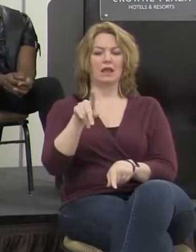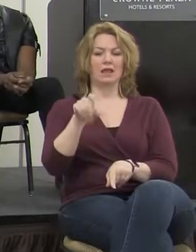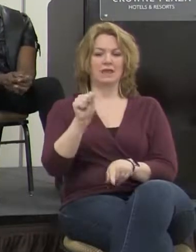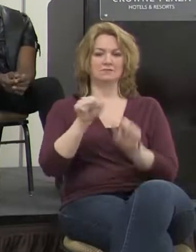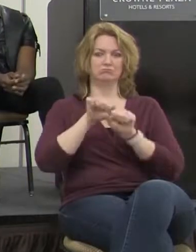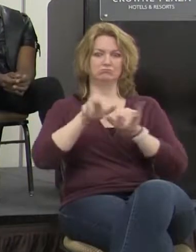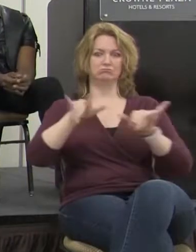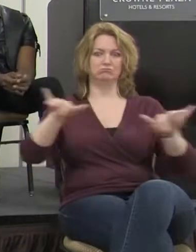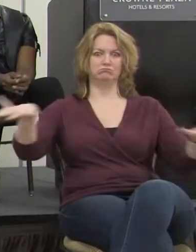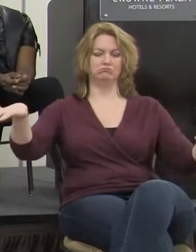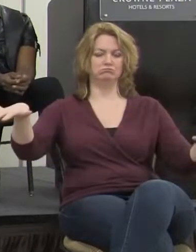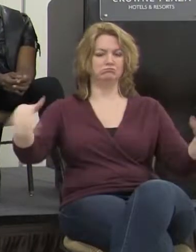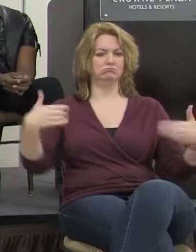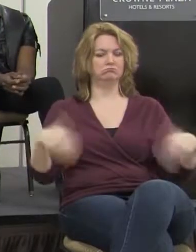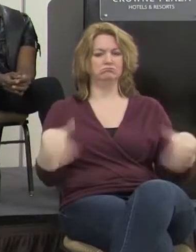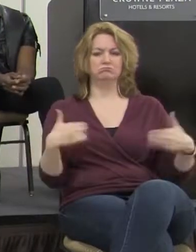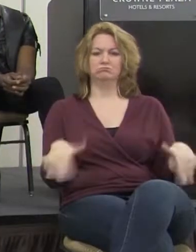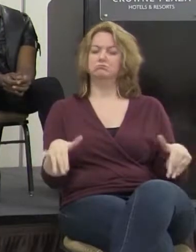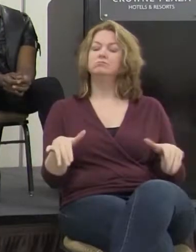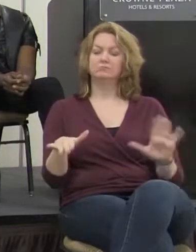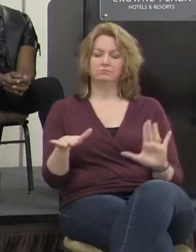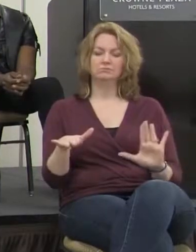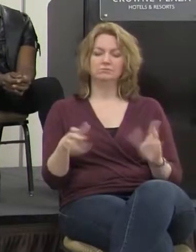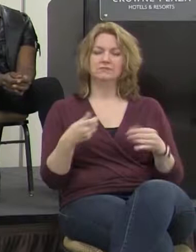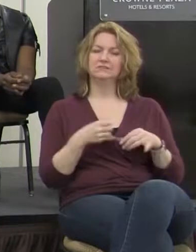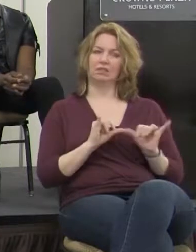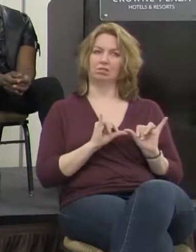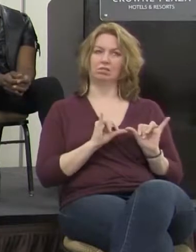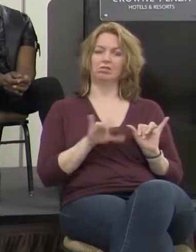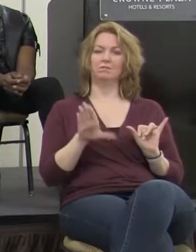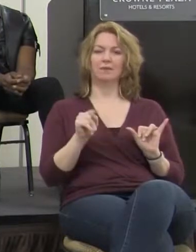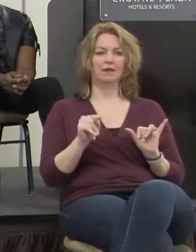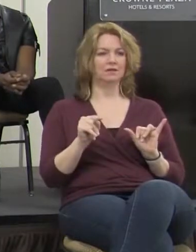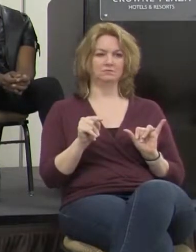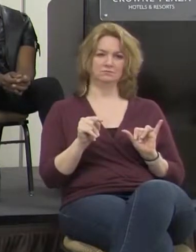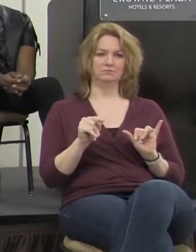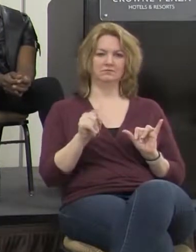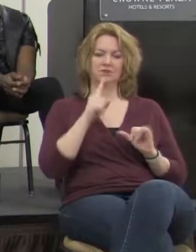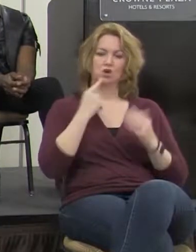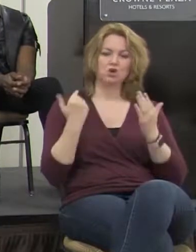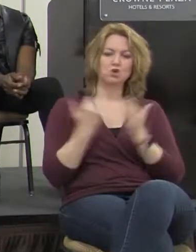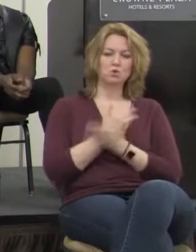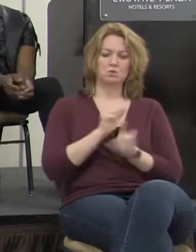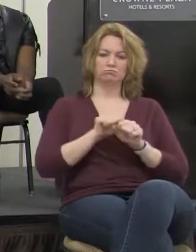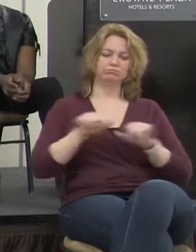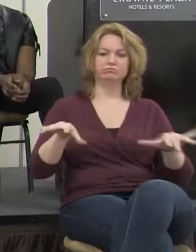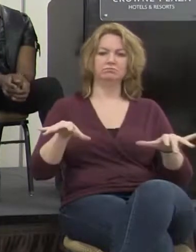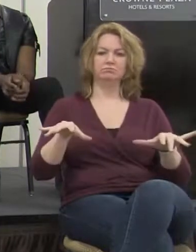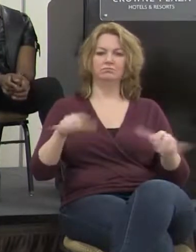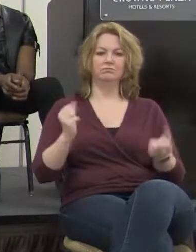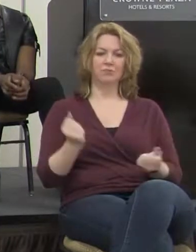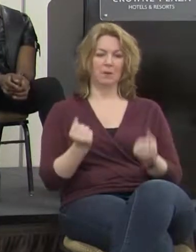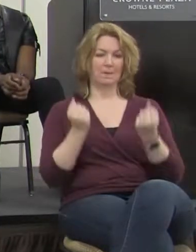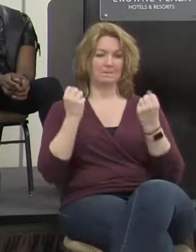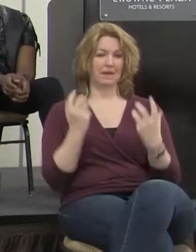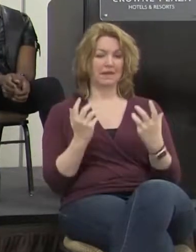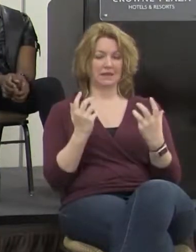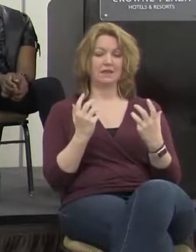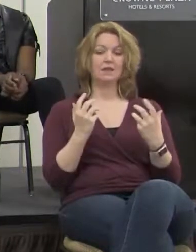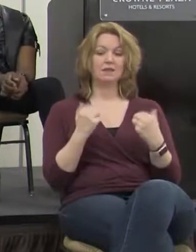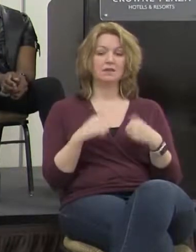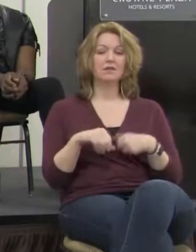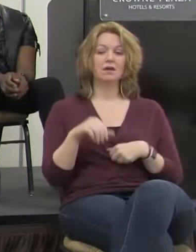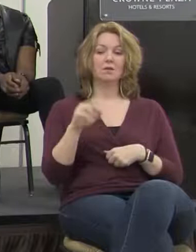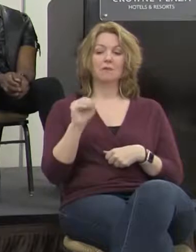pandemic was very prevalent. Still is, but was very prevalent. And there were a number of minority